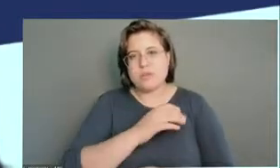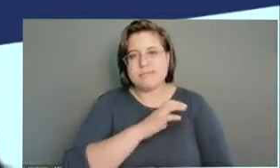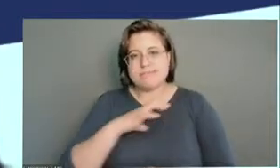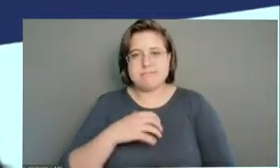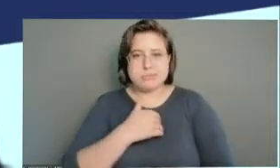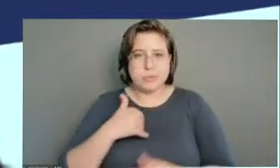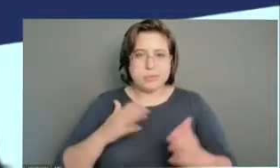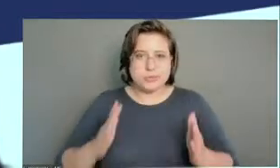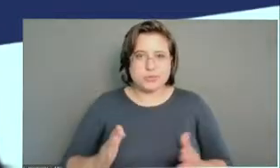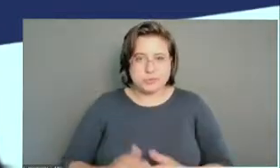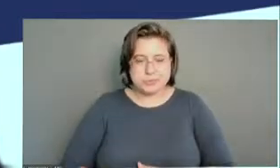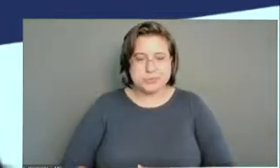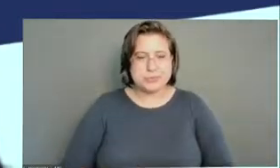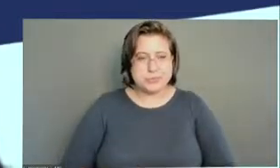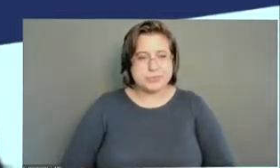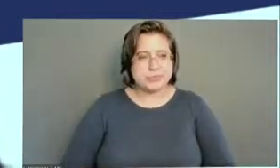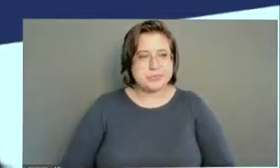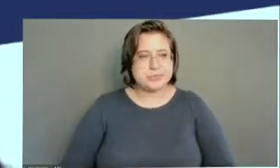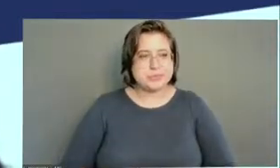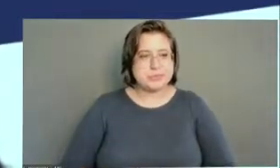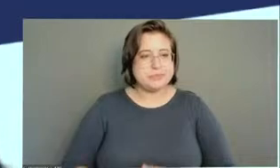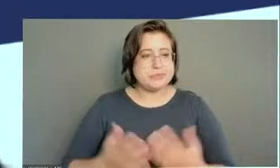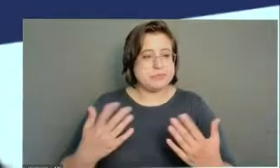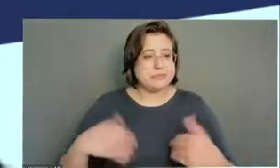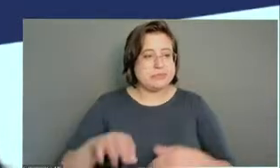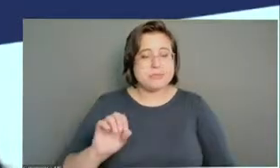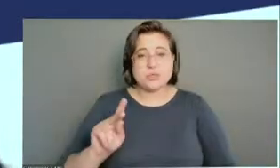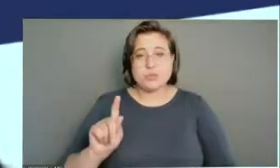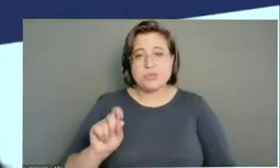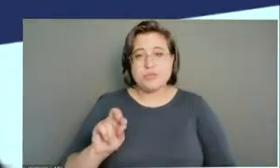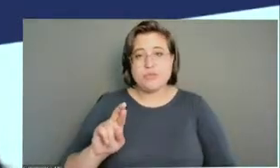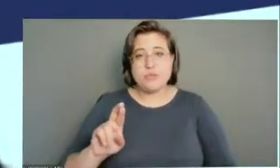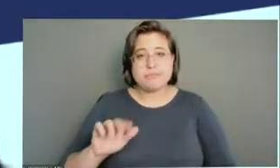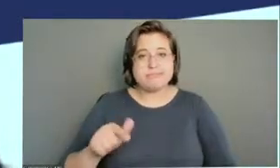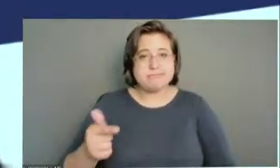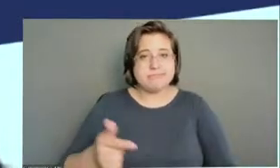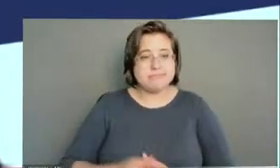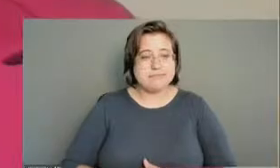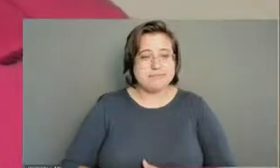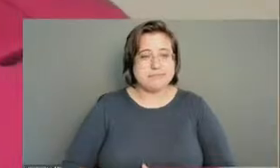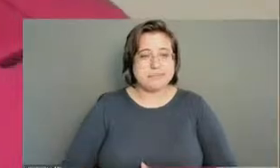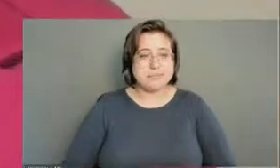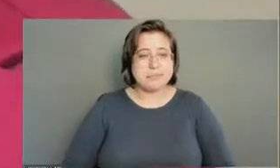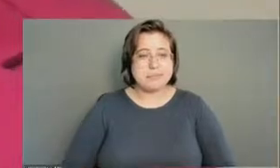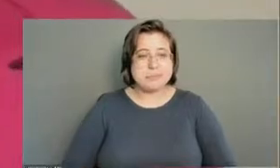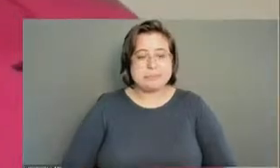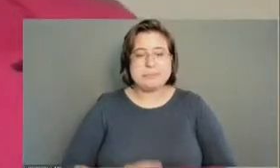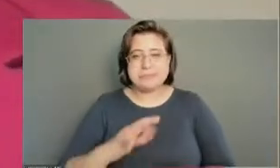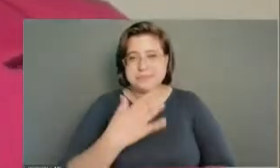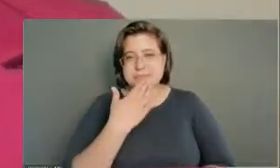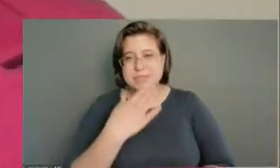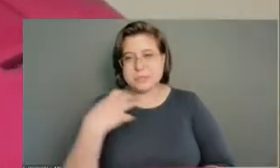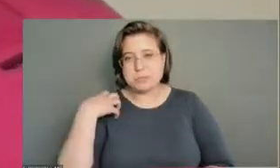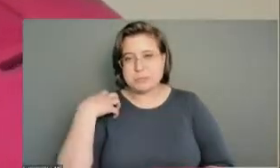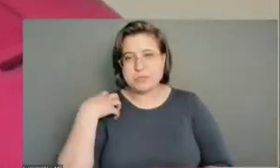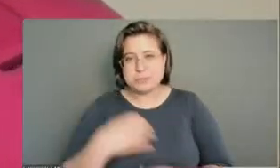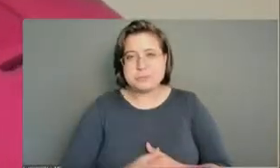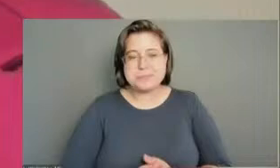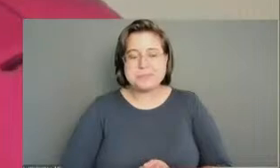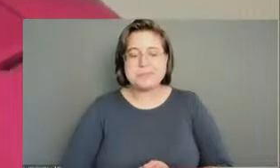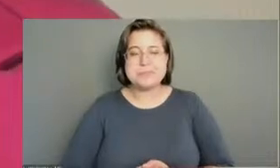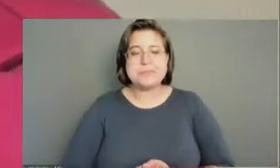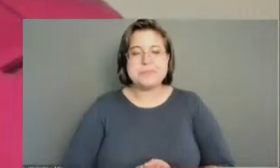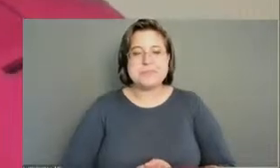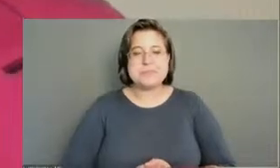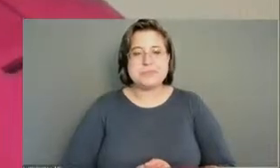members. Dr. Okafor, back to you. Thank you, Madam Chair. And again, want